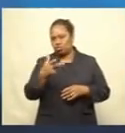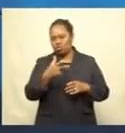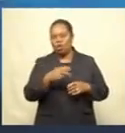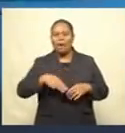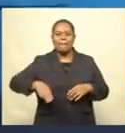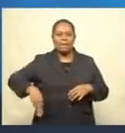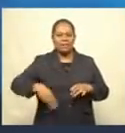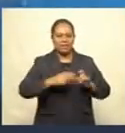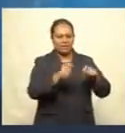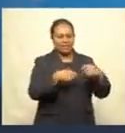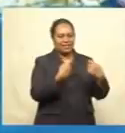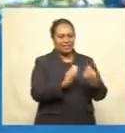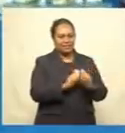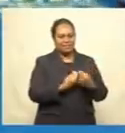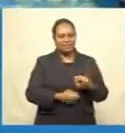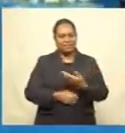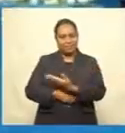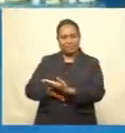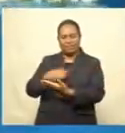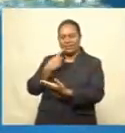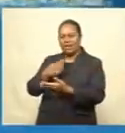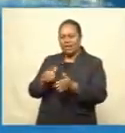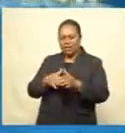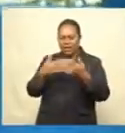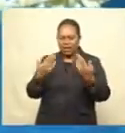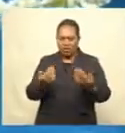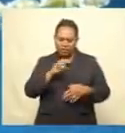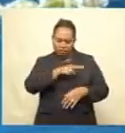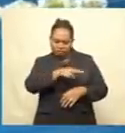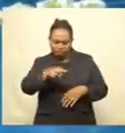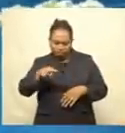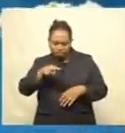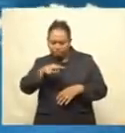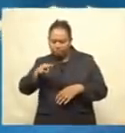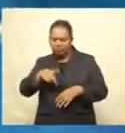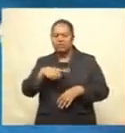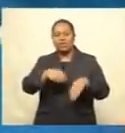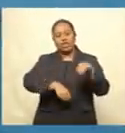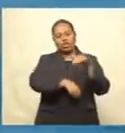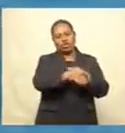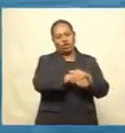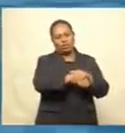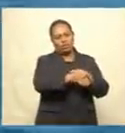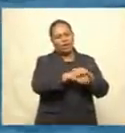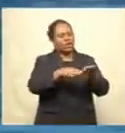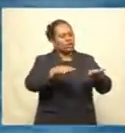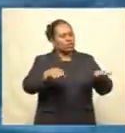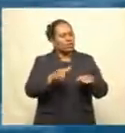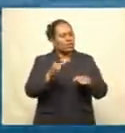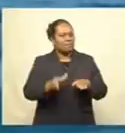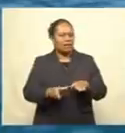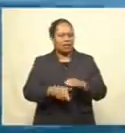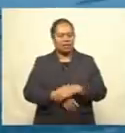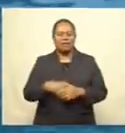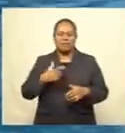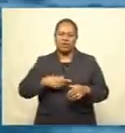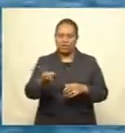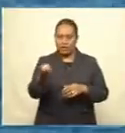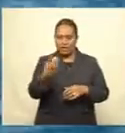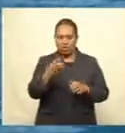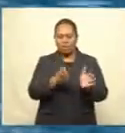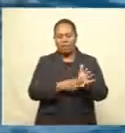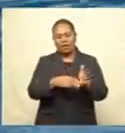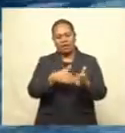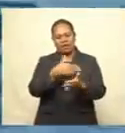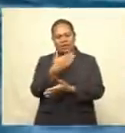Fiji Swimming will now be looking at selecting the top 2 swimmers with the highest points to FINA by Monday to represent Fiji